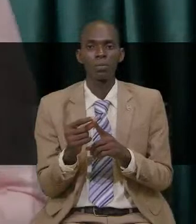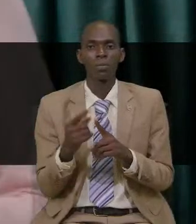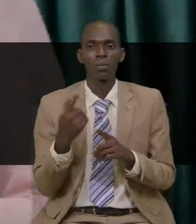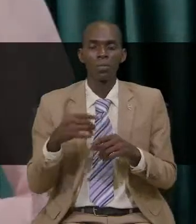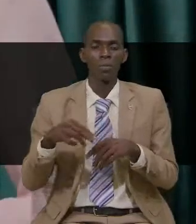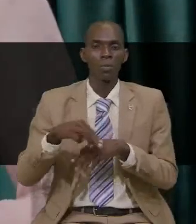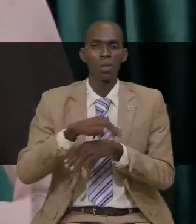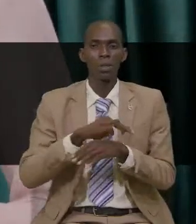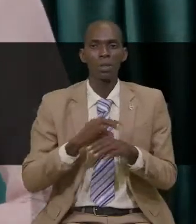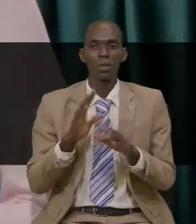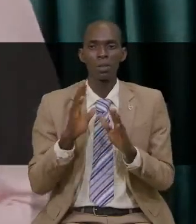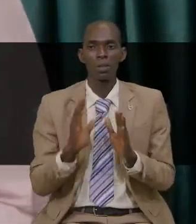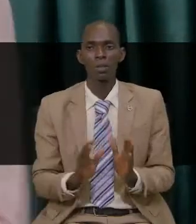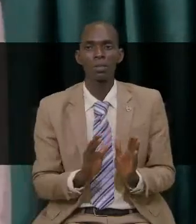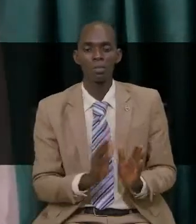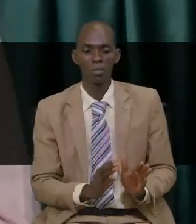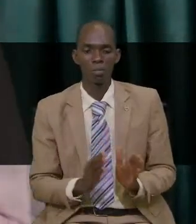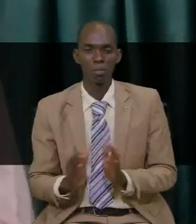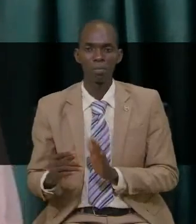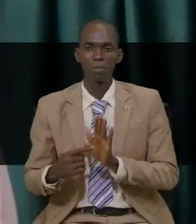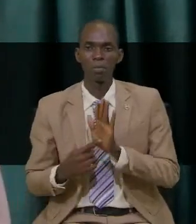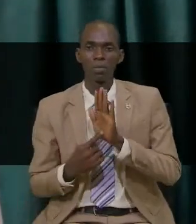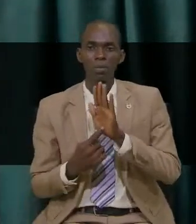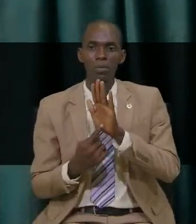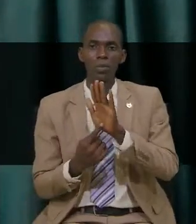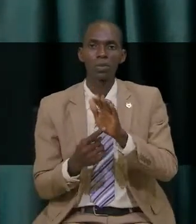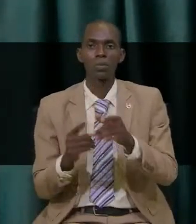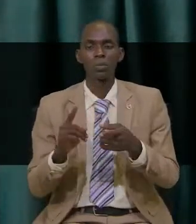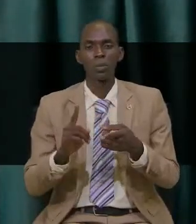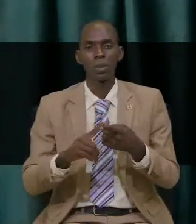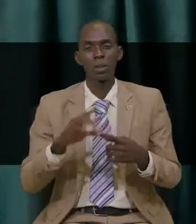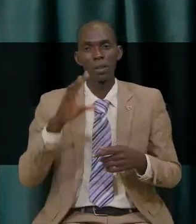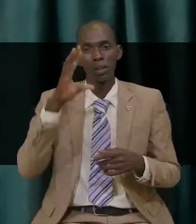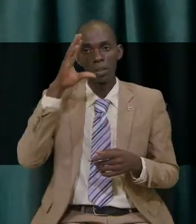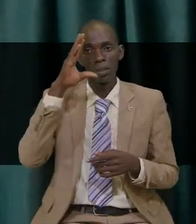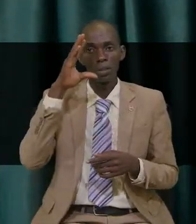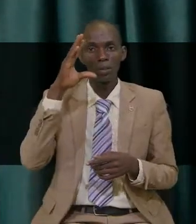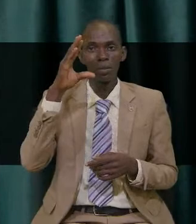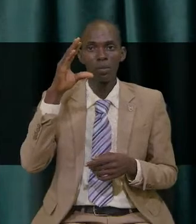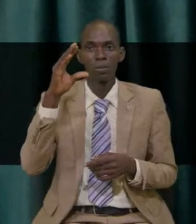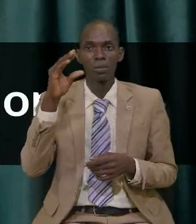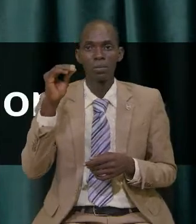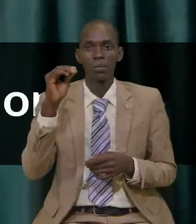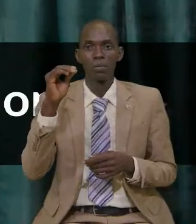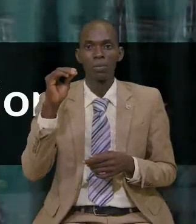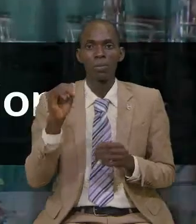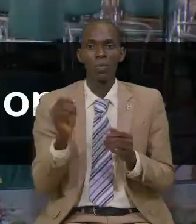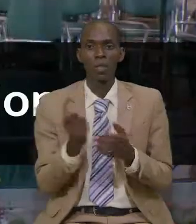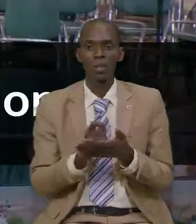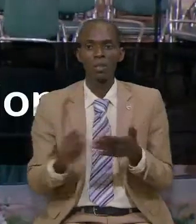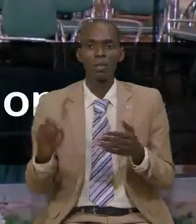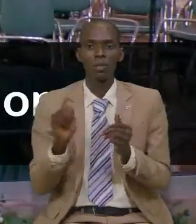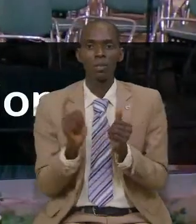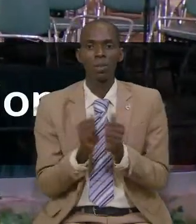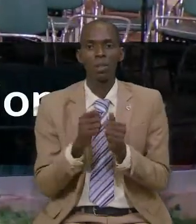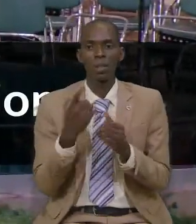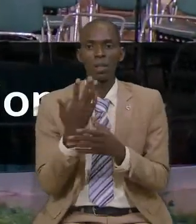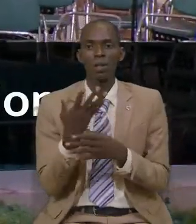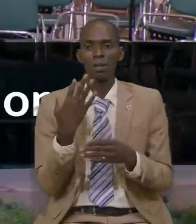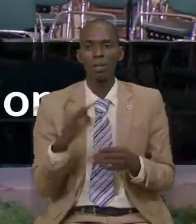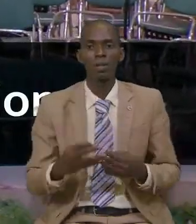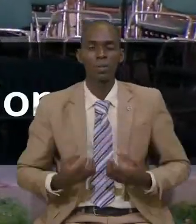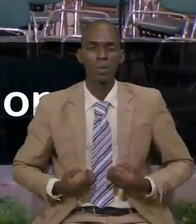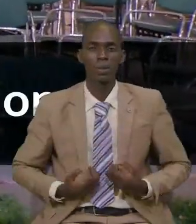Master plan revealed to man. Receiving the hands